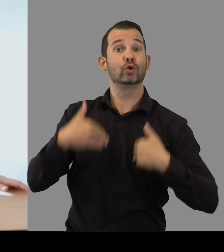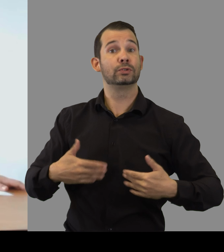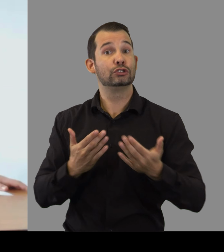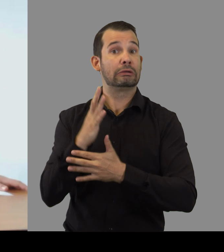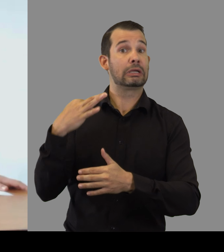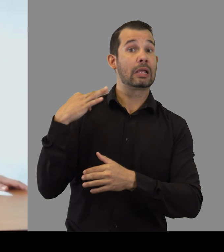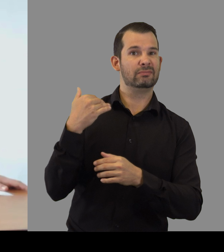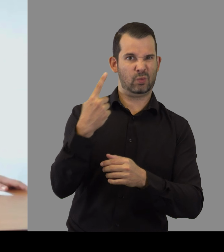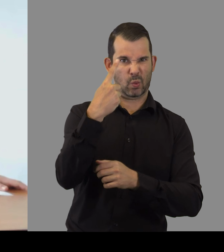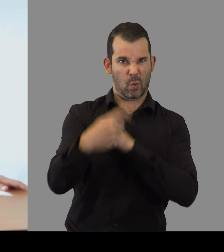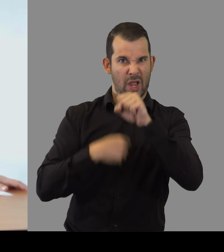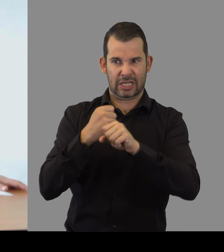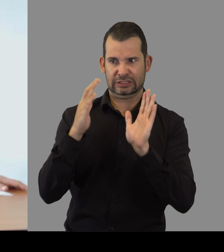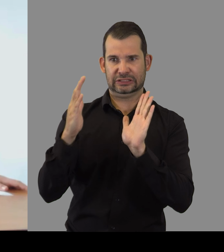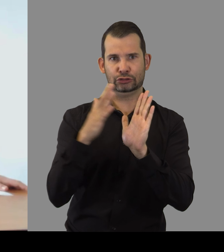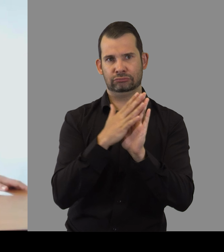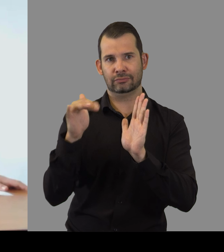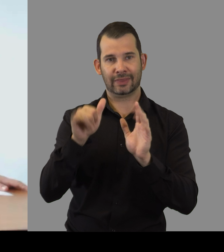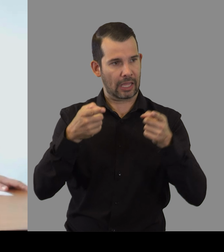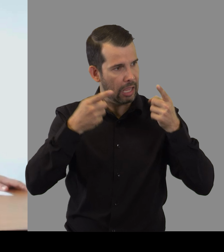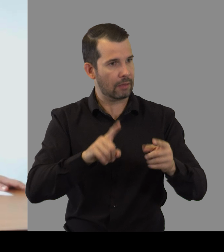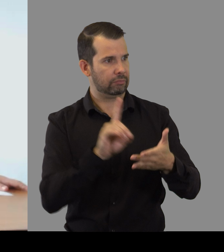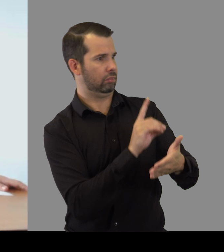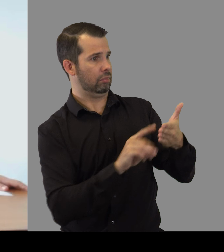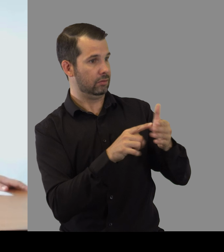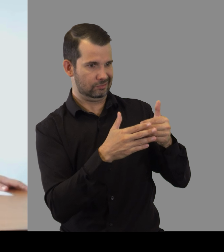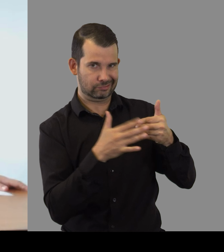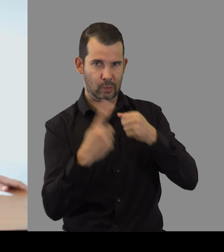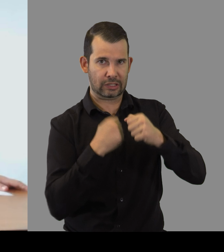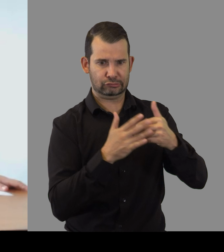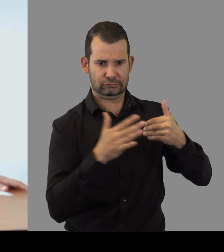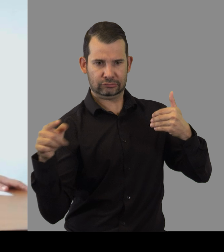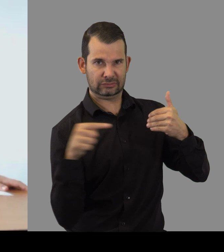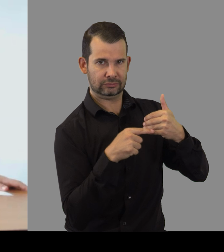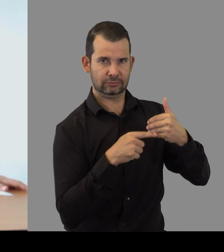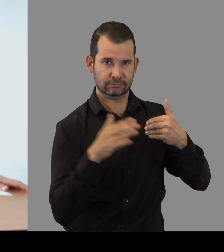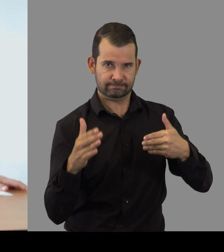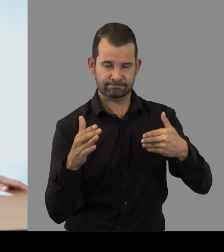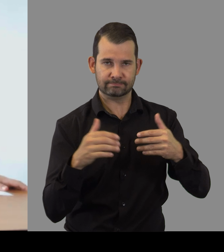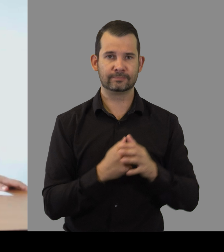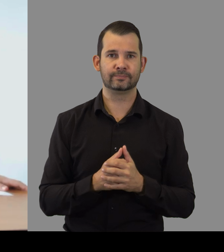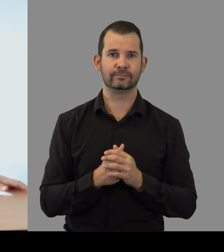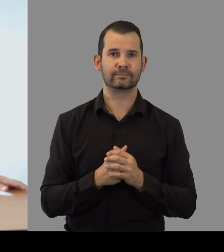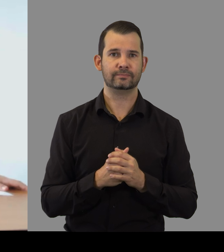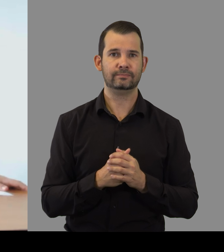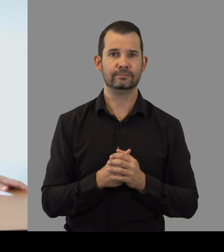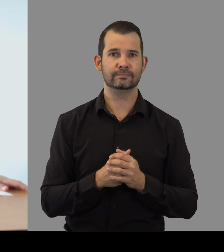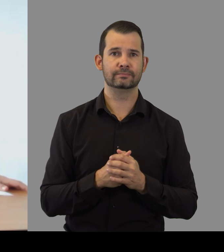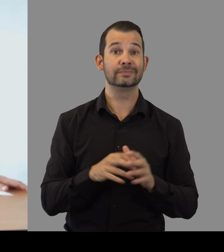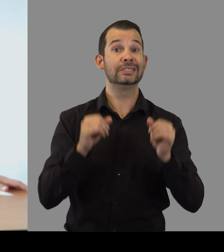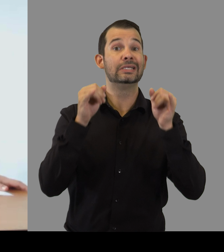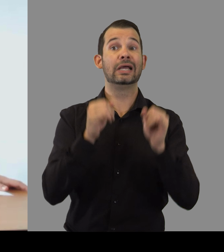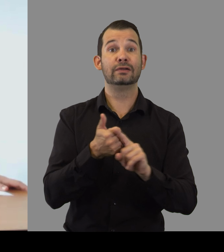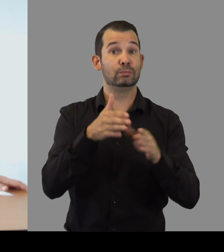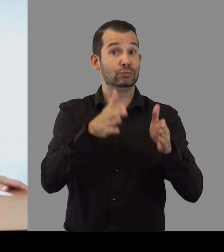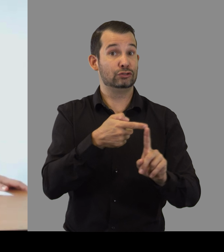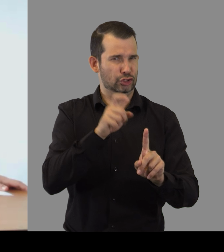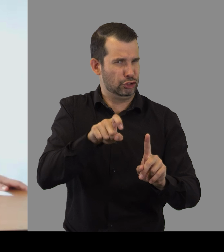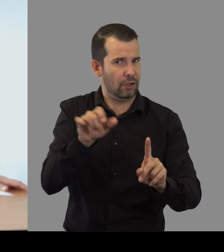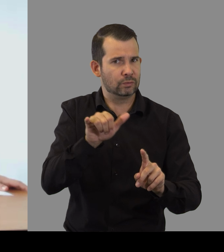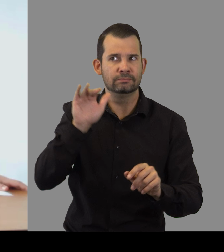rights application, you have 1 year from the date of the discriminatory event.